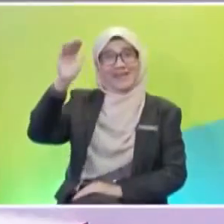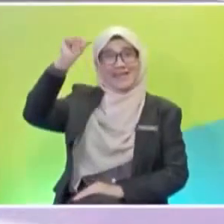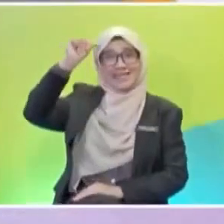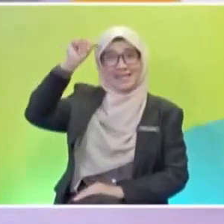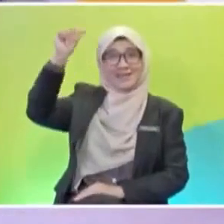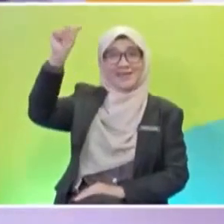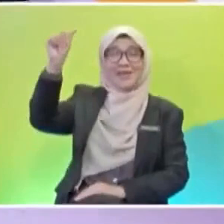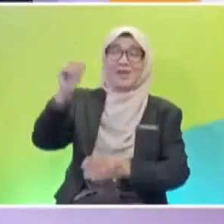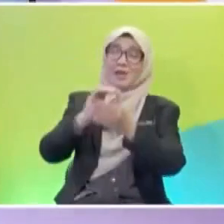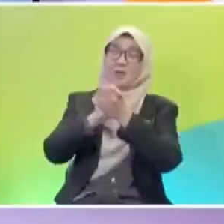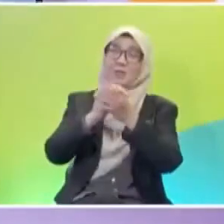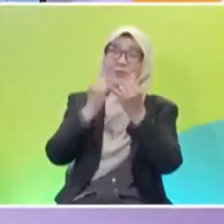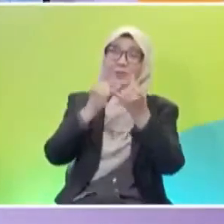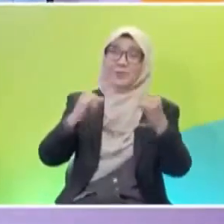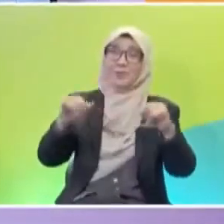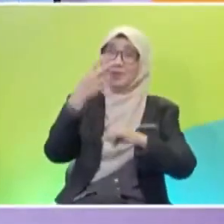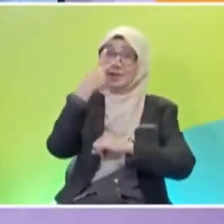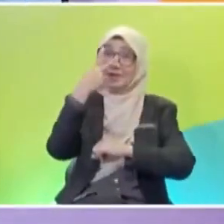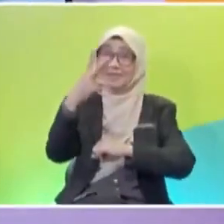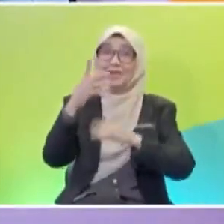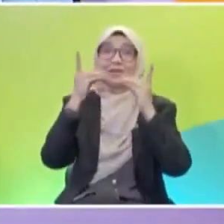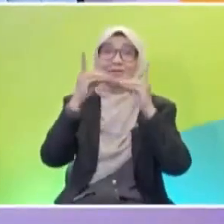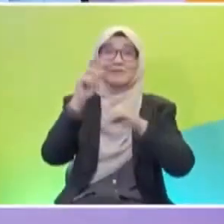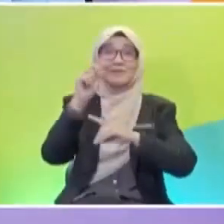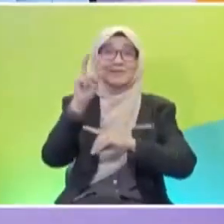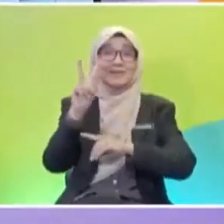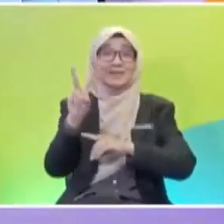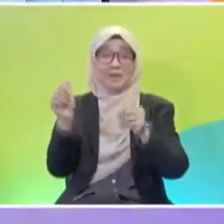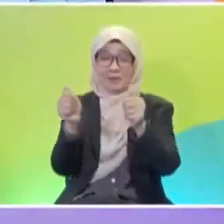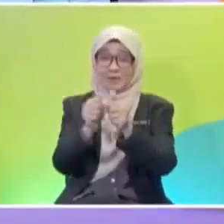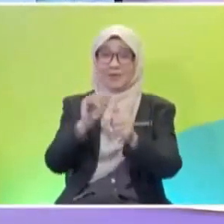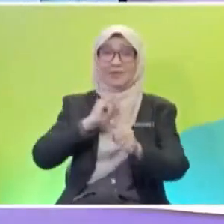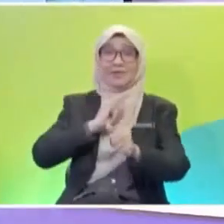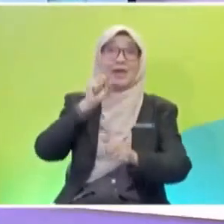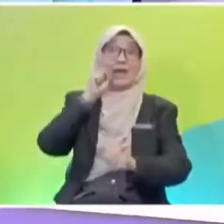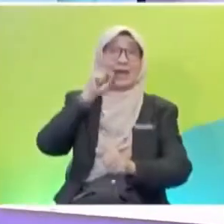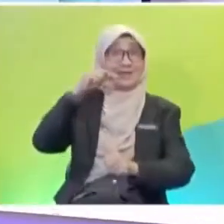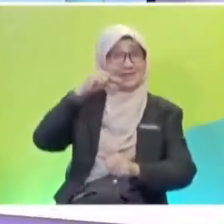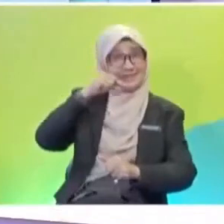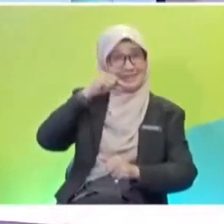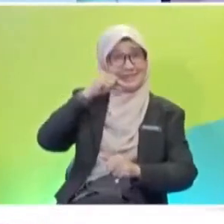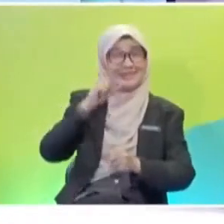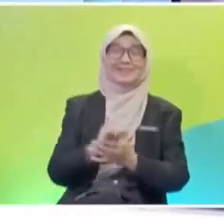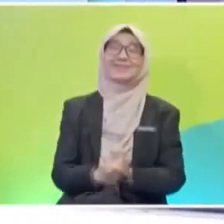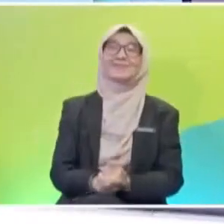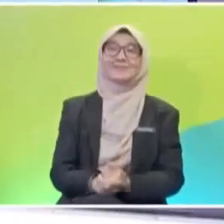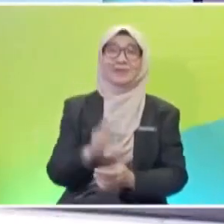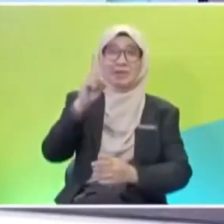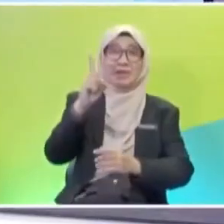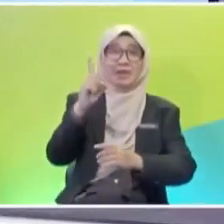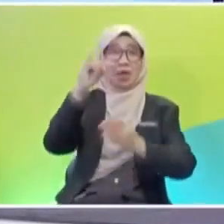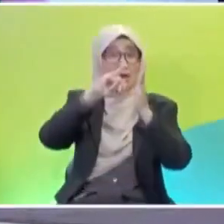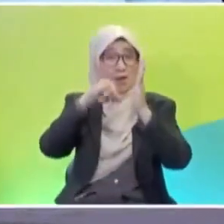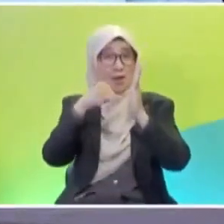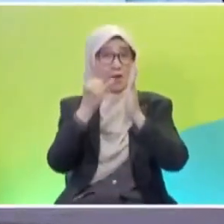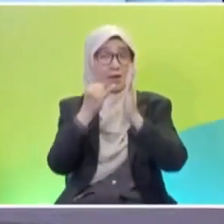Assalamualaikum and salam sejahtera. You're watching Didik TV KPM with me, Shafika Farahin. And today, for the whole 1 hour, we are learning first